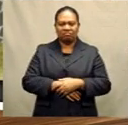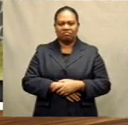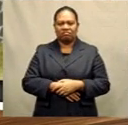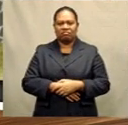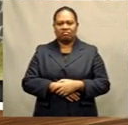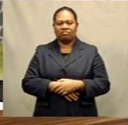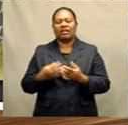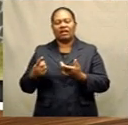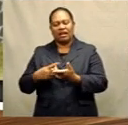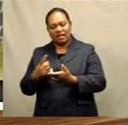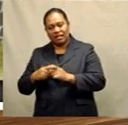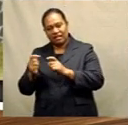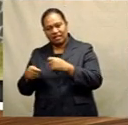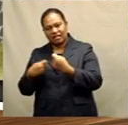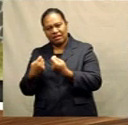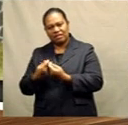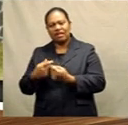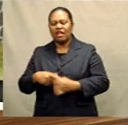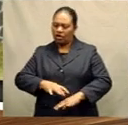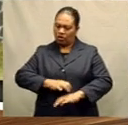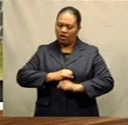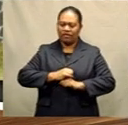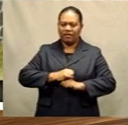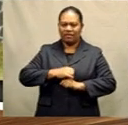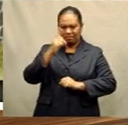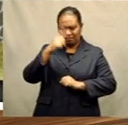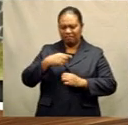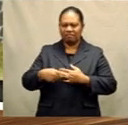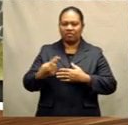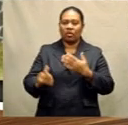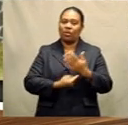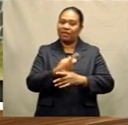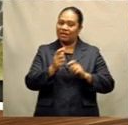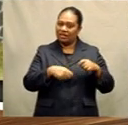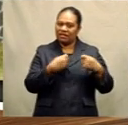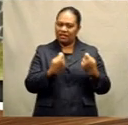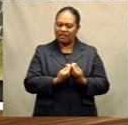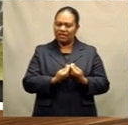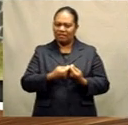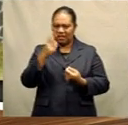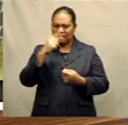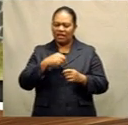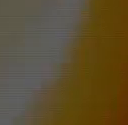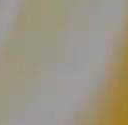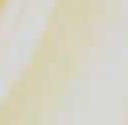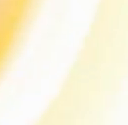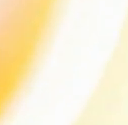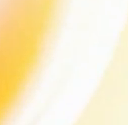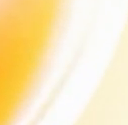hand, gaining confidence for the next round of the tournament after being the only team that could scratch a point from Brazil.